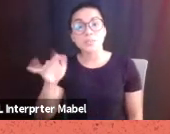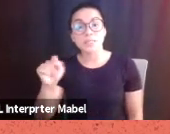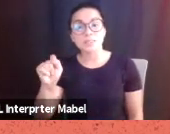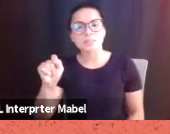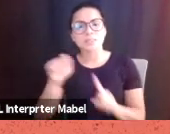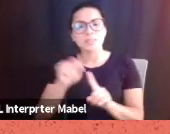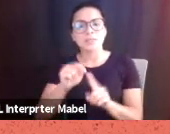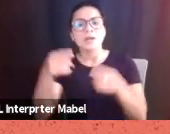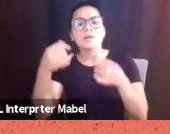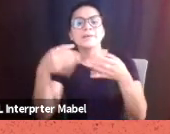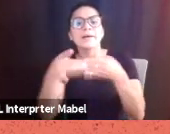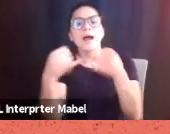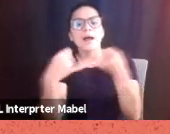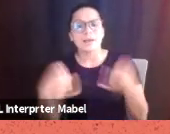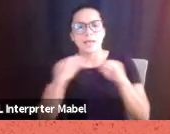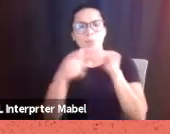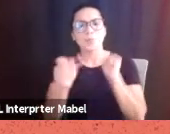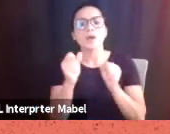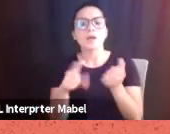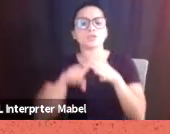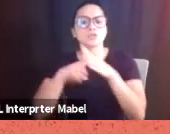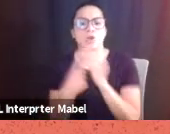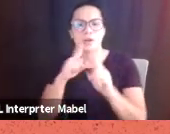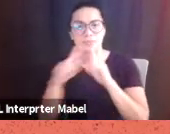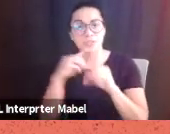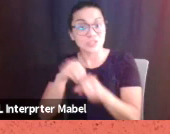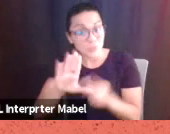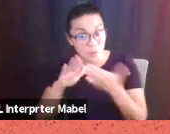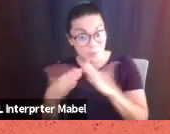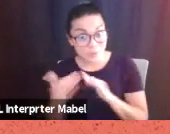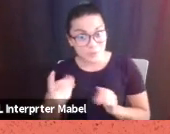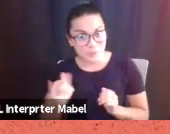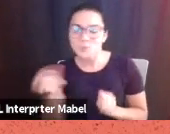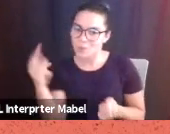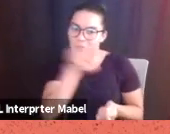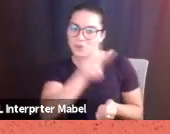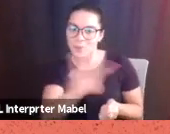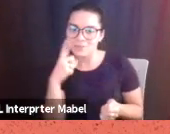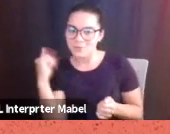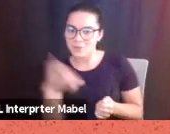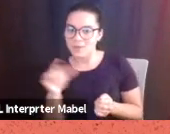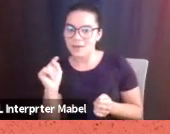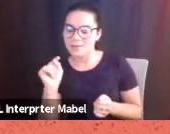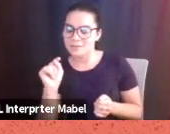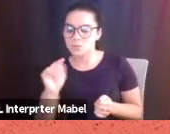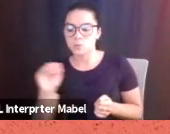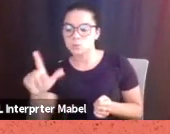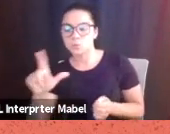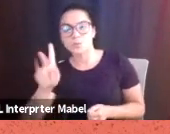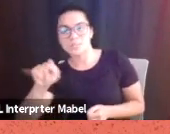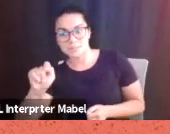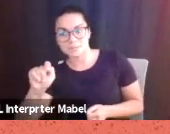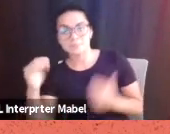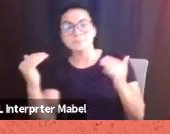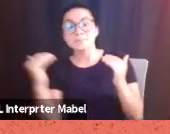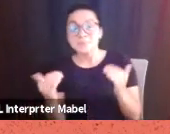community, and we look forward to hearing how those go. And with that, I will kick it to my